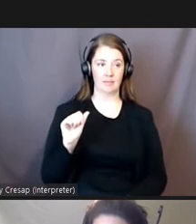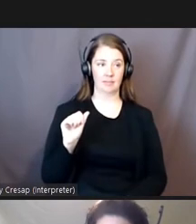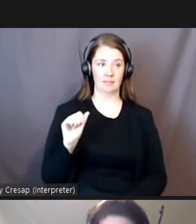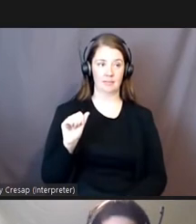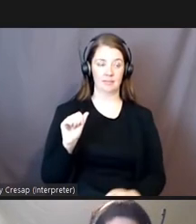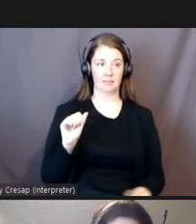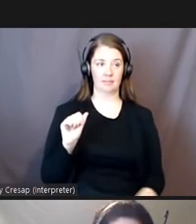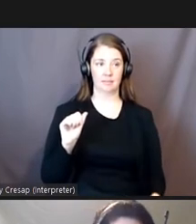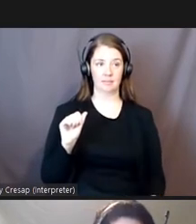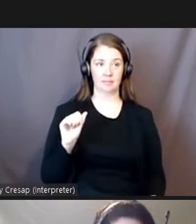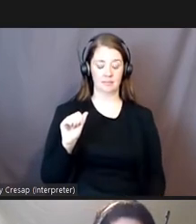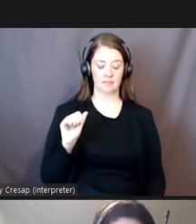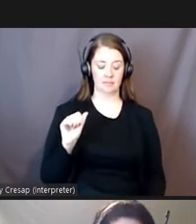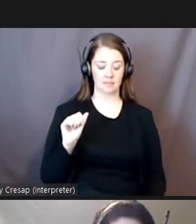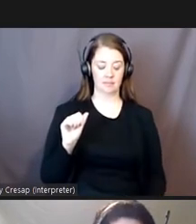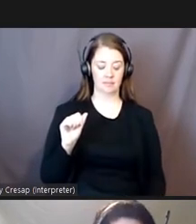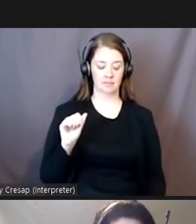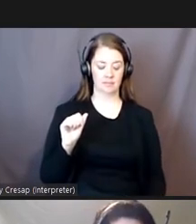And